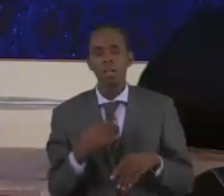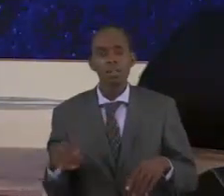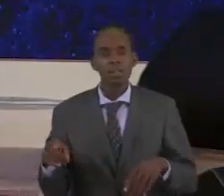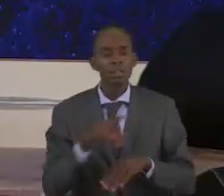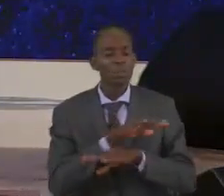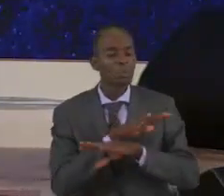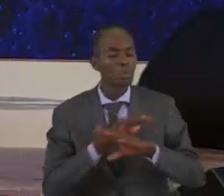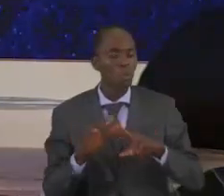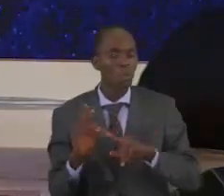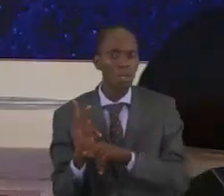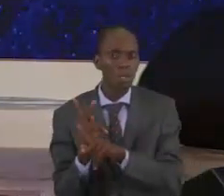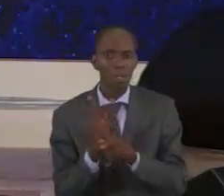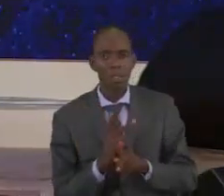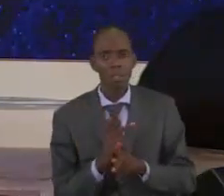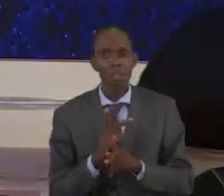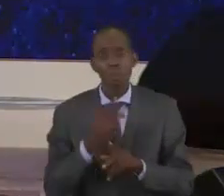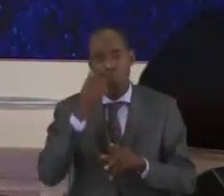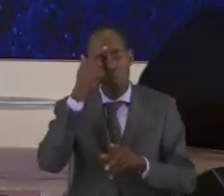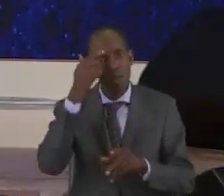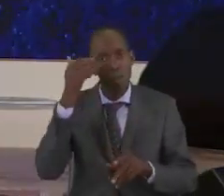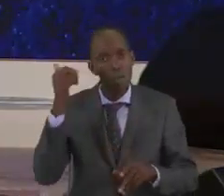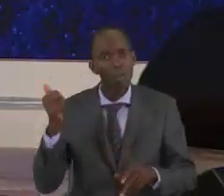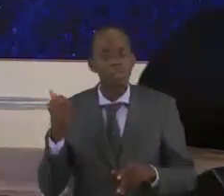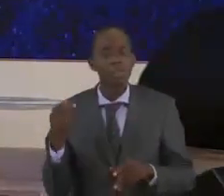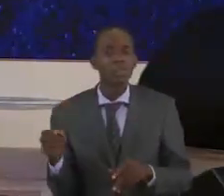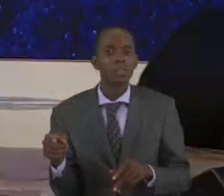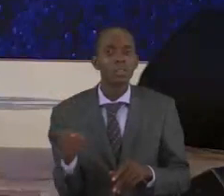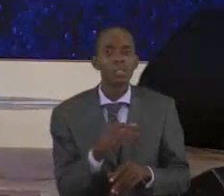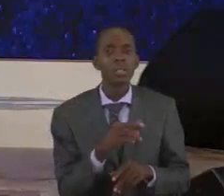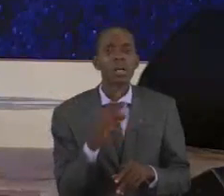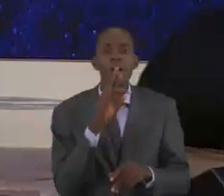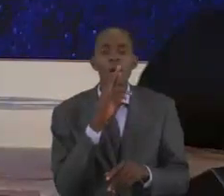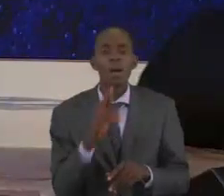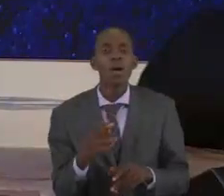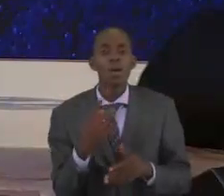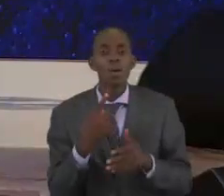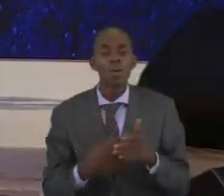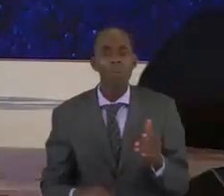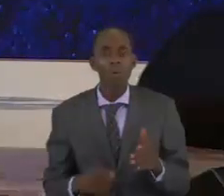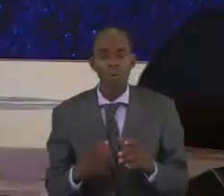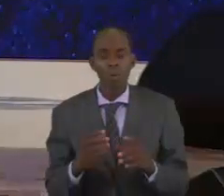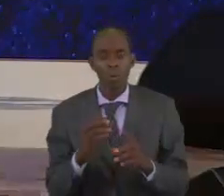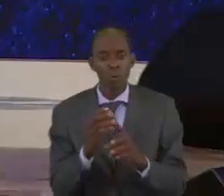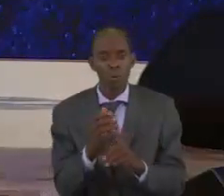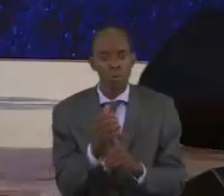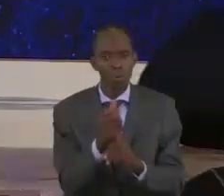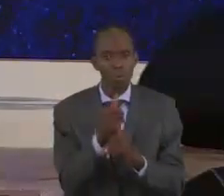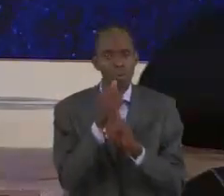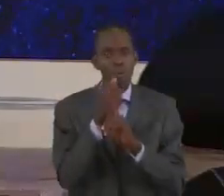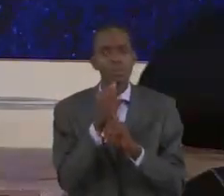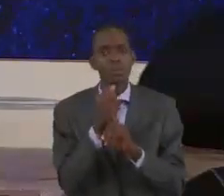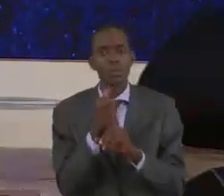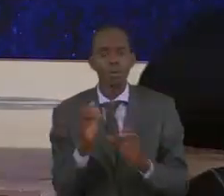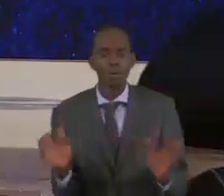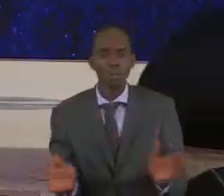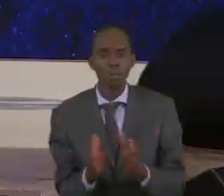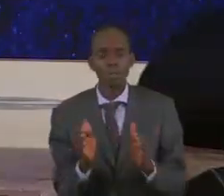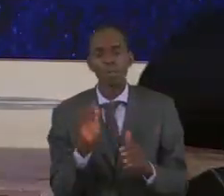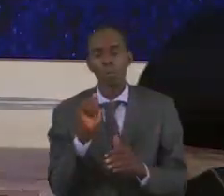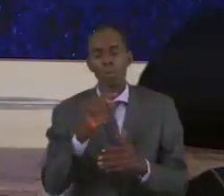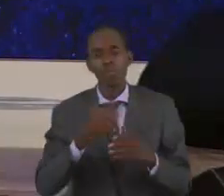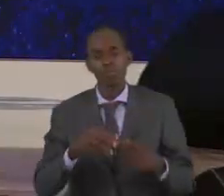don't care, because they are upholding a particular tradition. Those people are